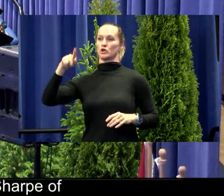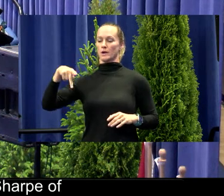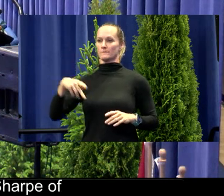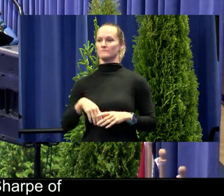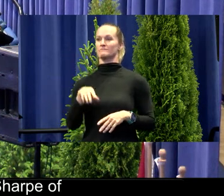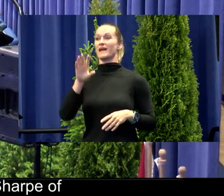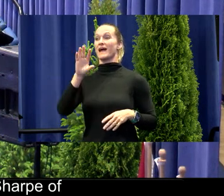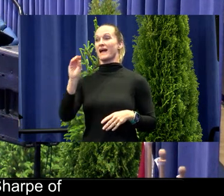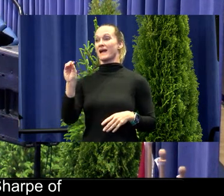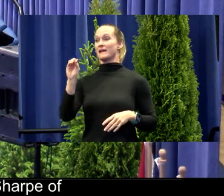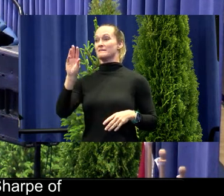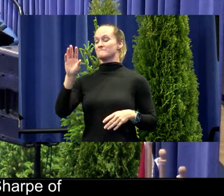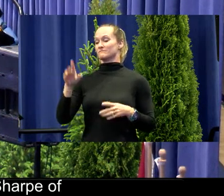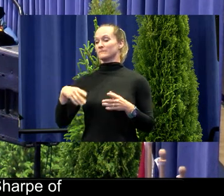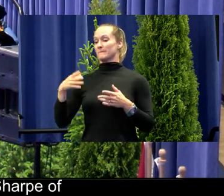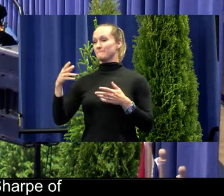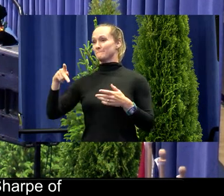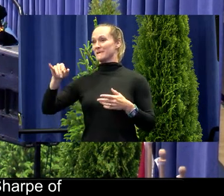Pettis of Seattle.